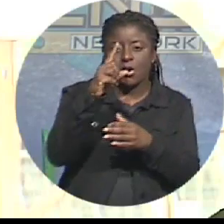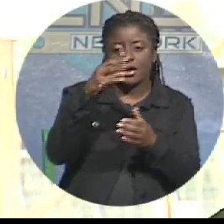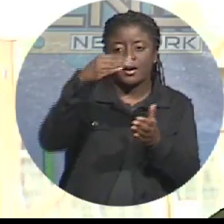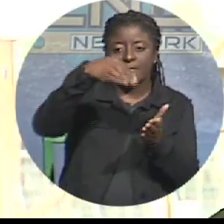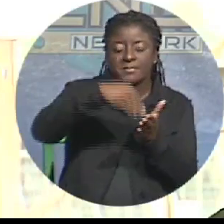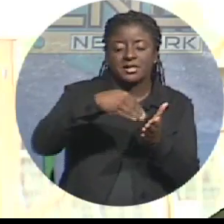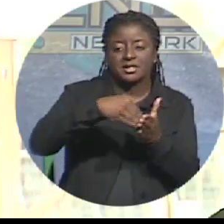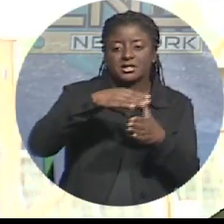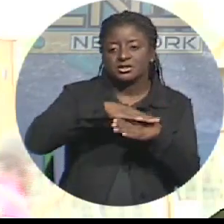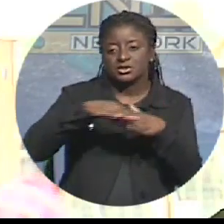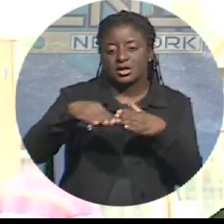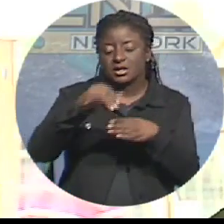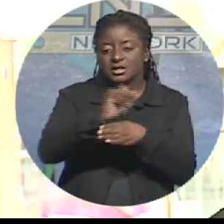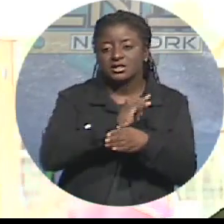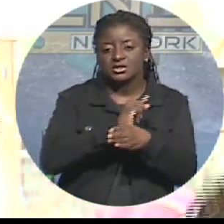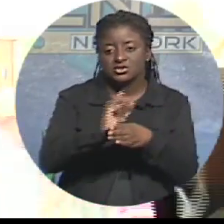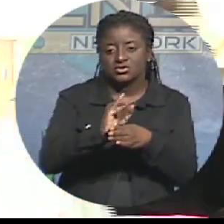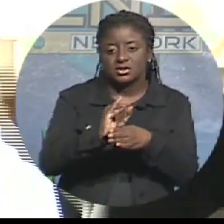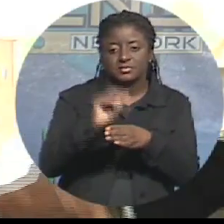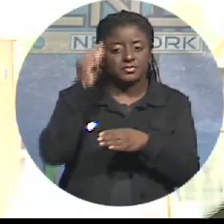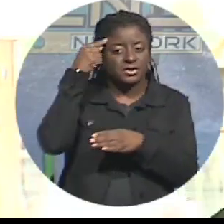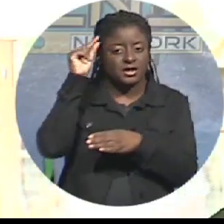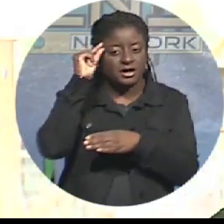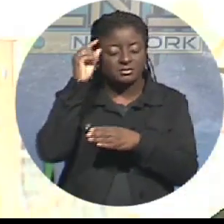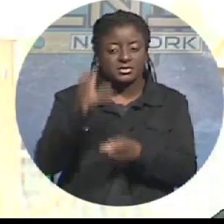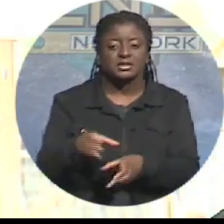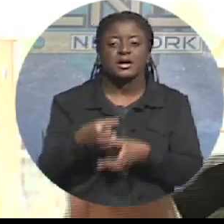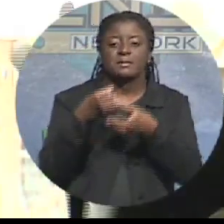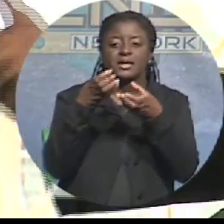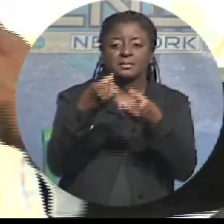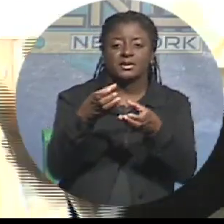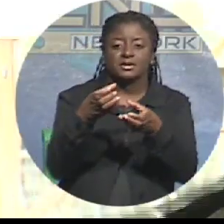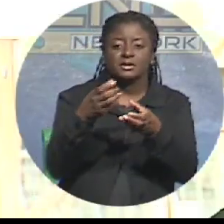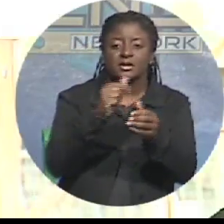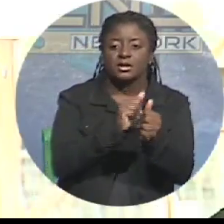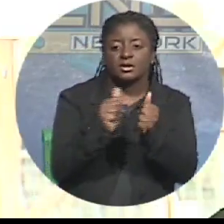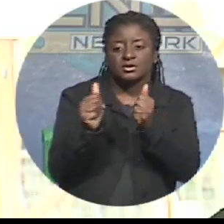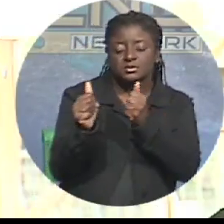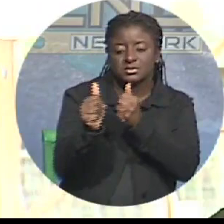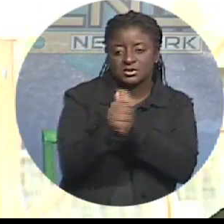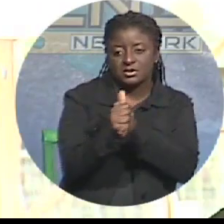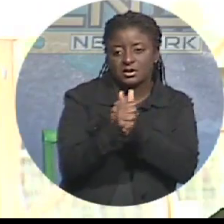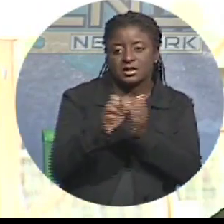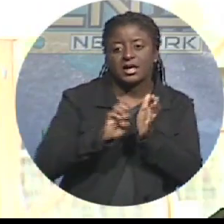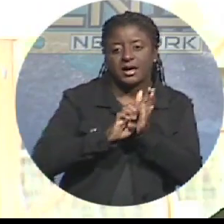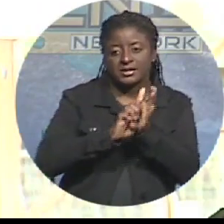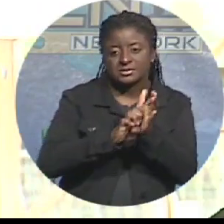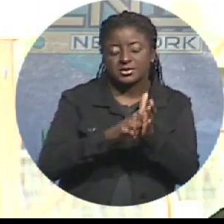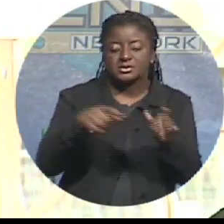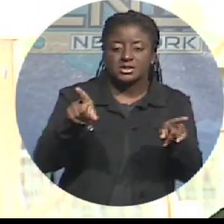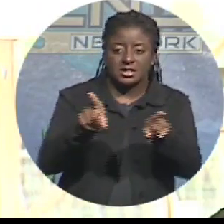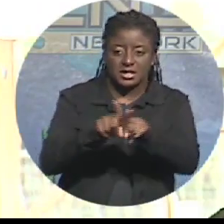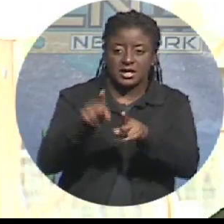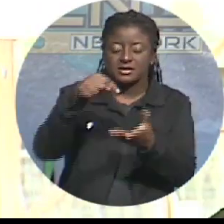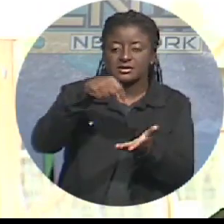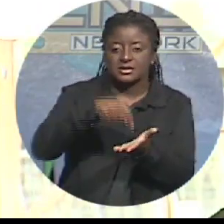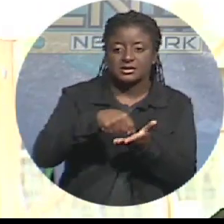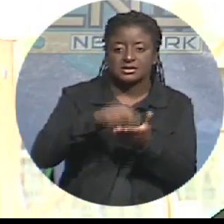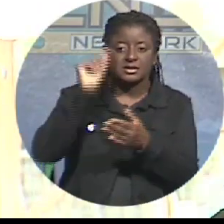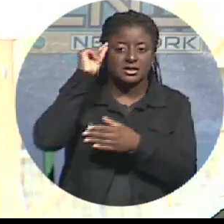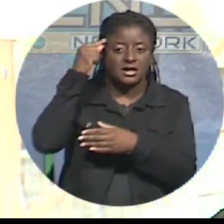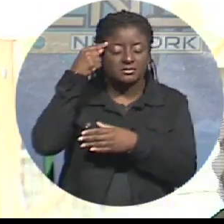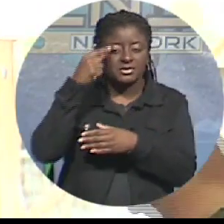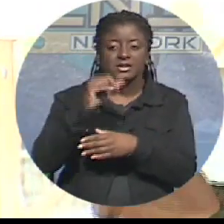The government's commitment goes beyond expos like this. The government has